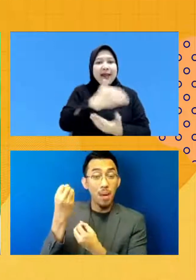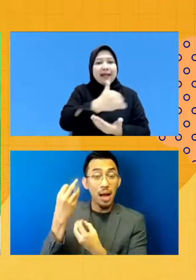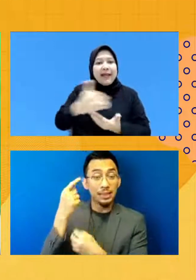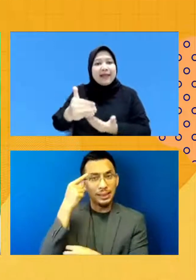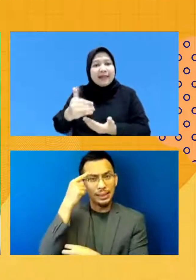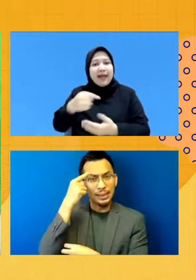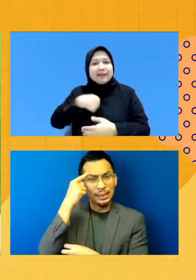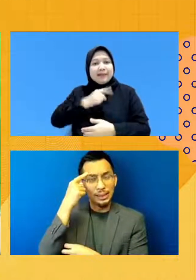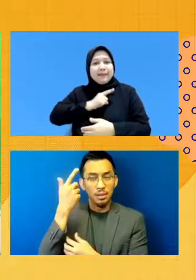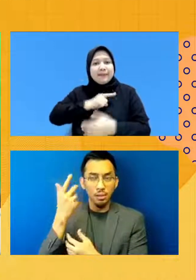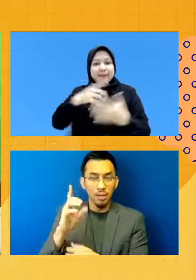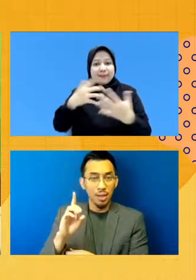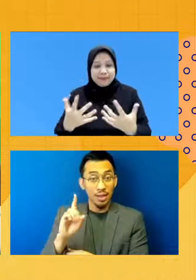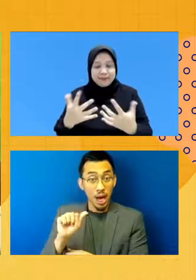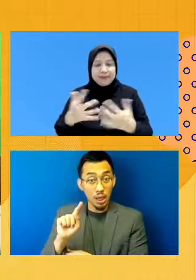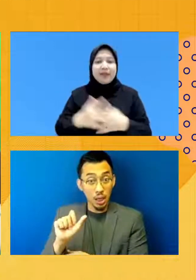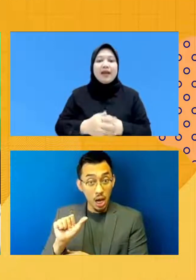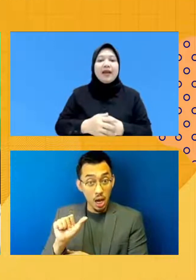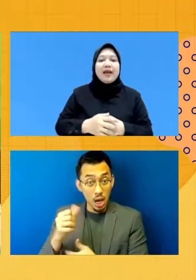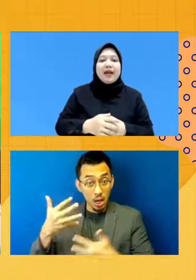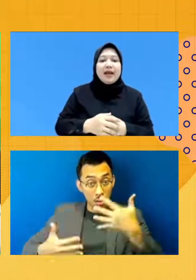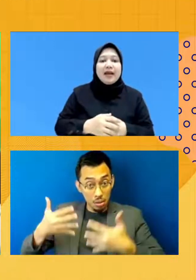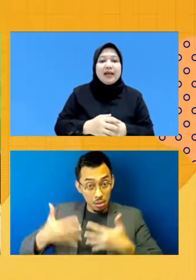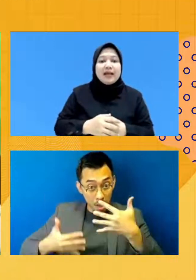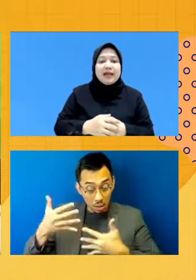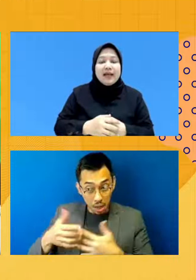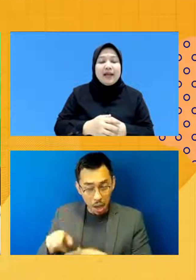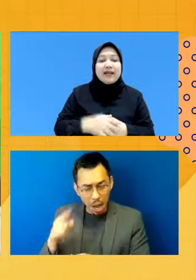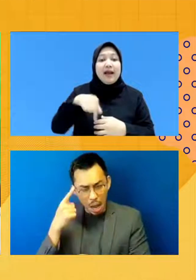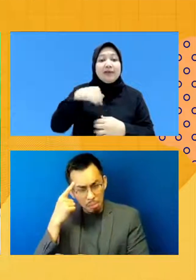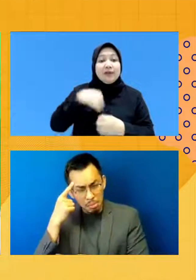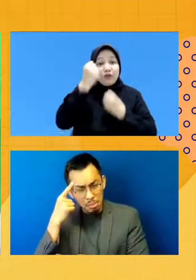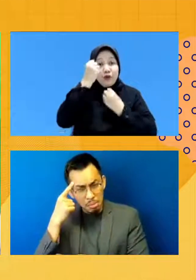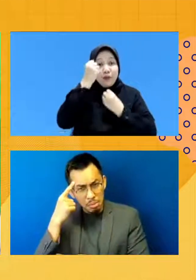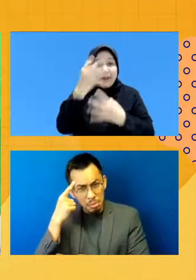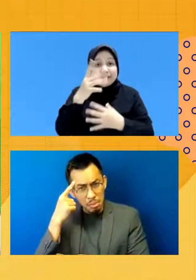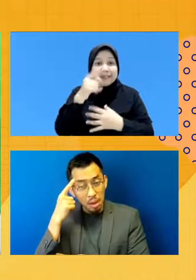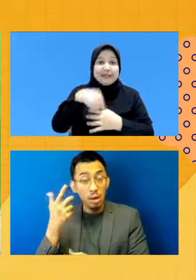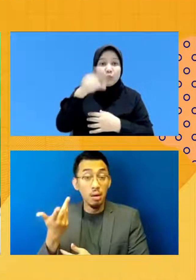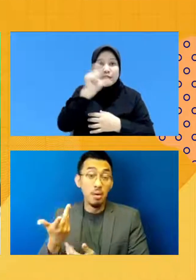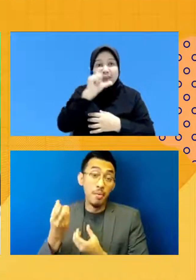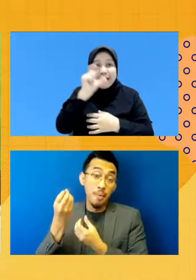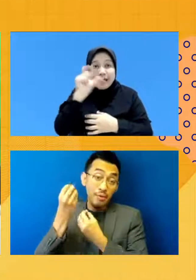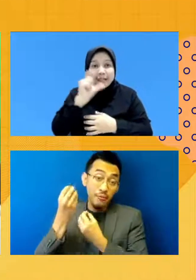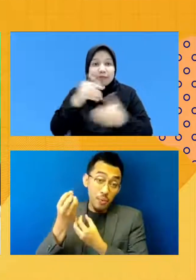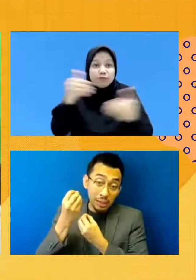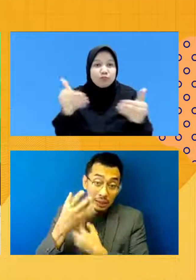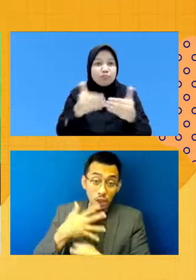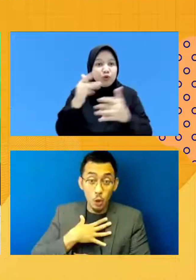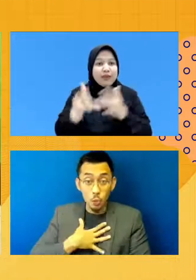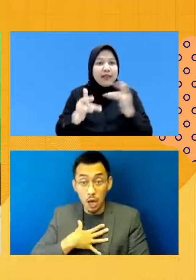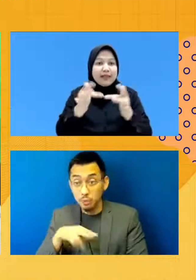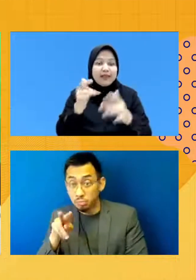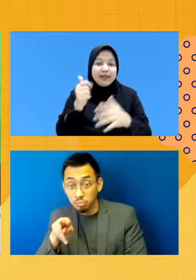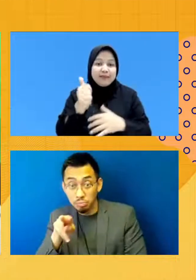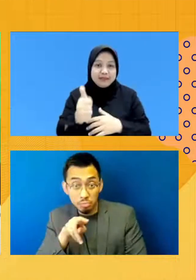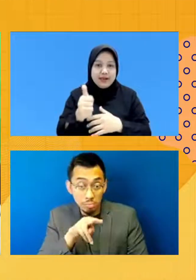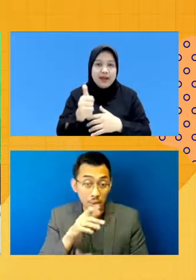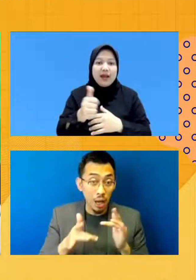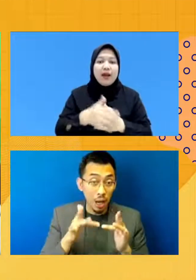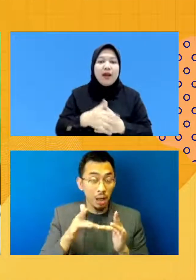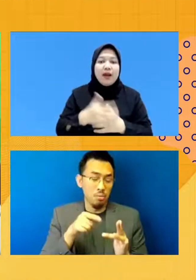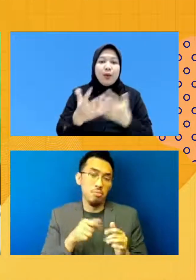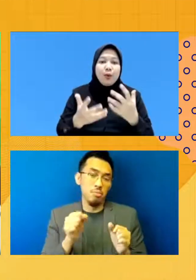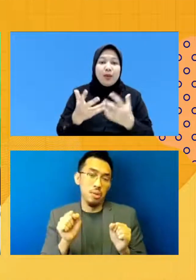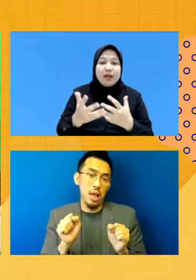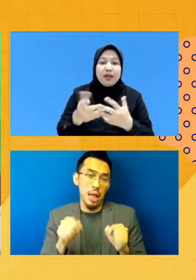information can be fine. As I said, now uh, I had my friend that she didn't know about the orgasm,